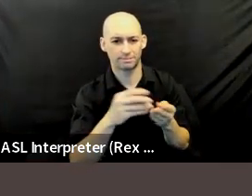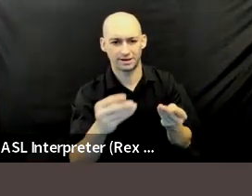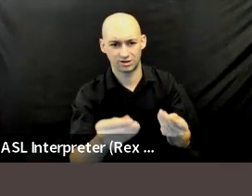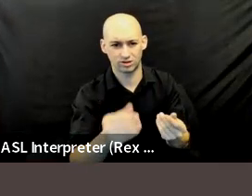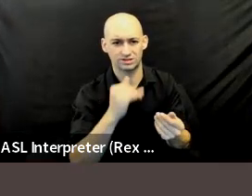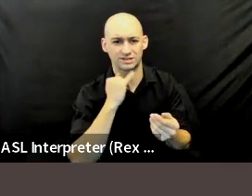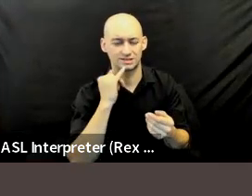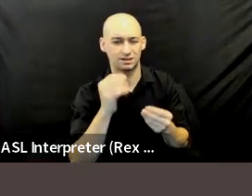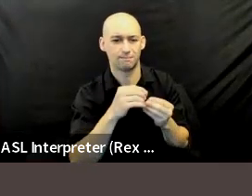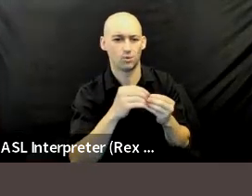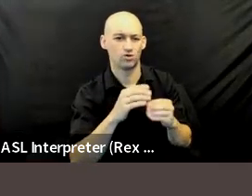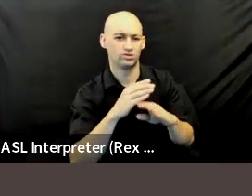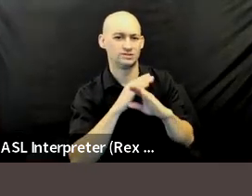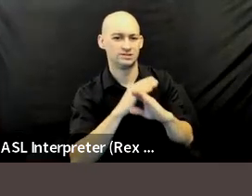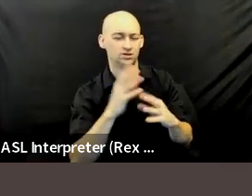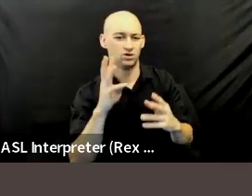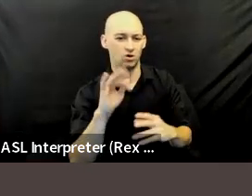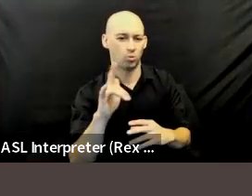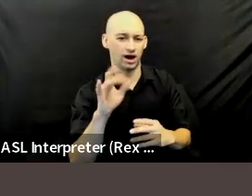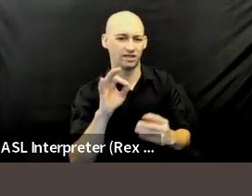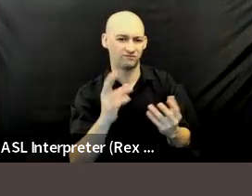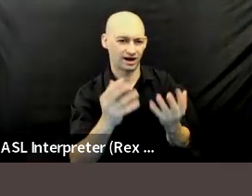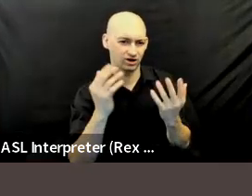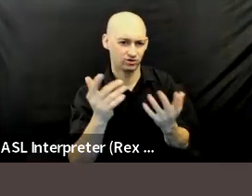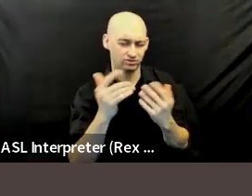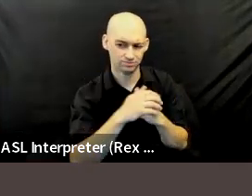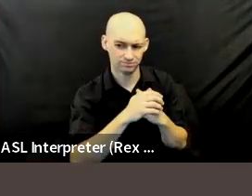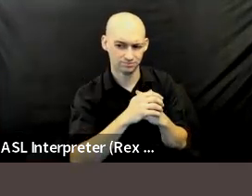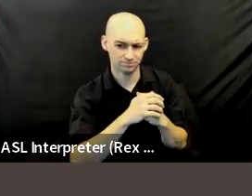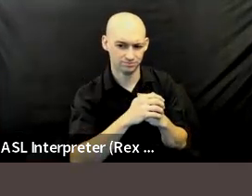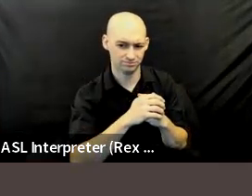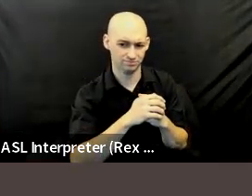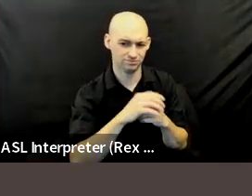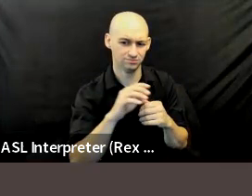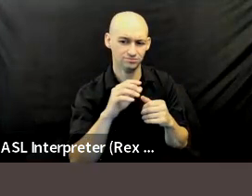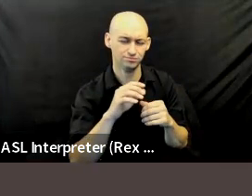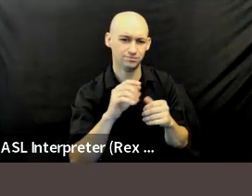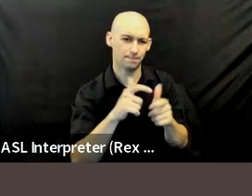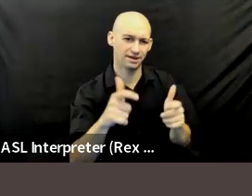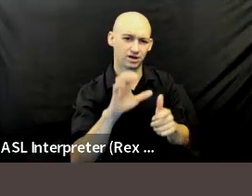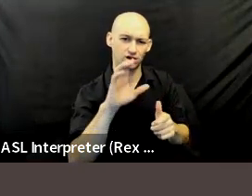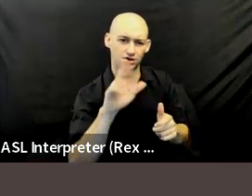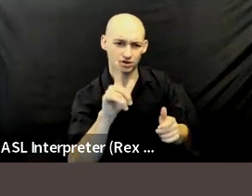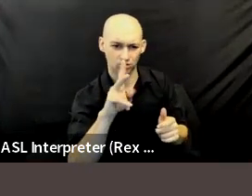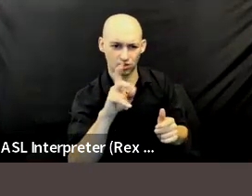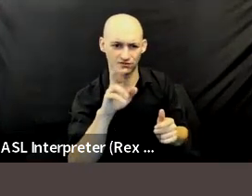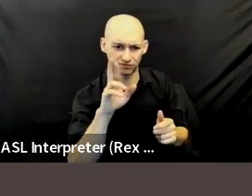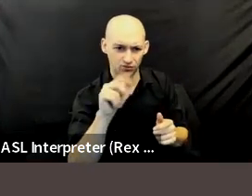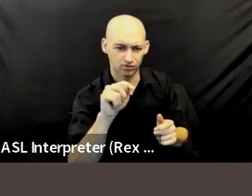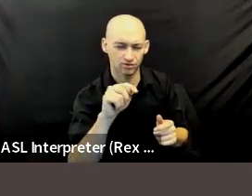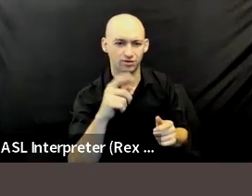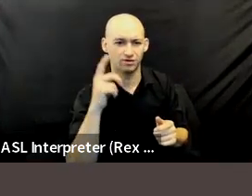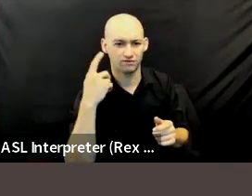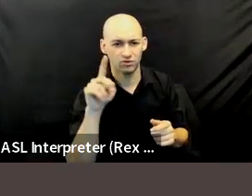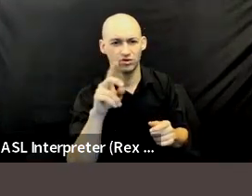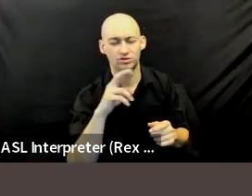to wildfire. We're upsizing culverts for increased risk from